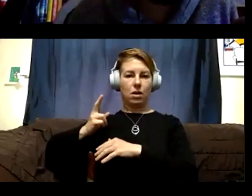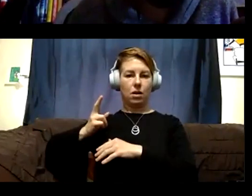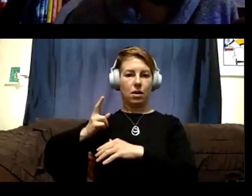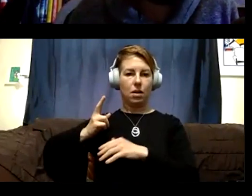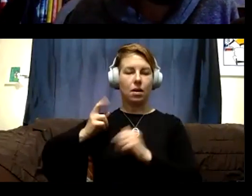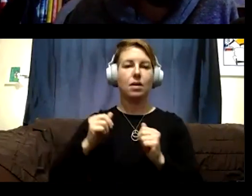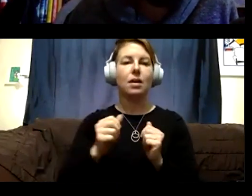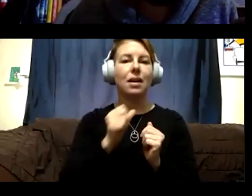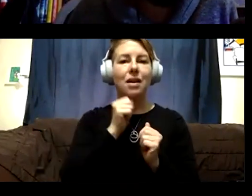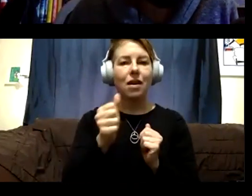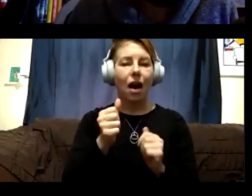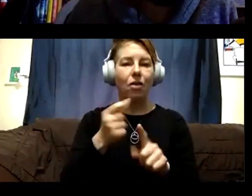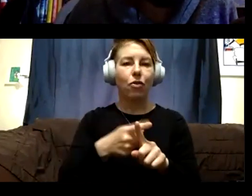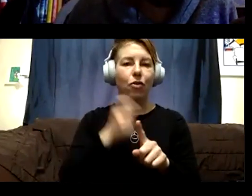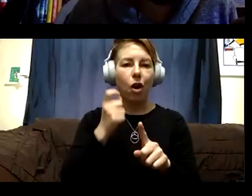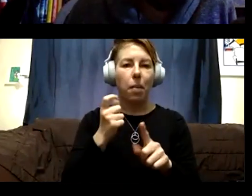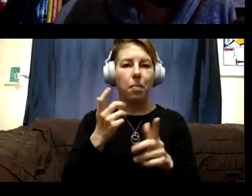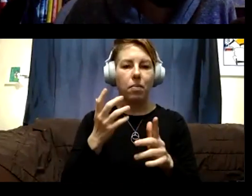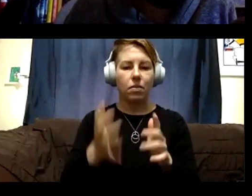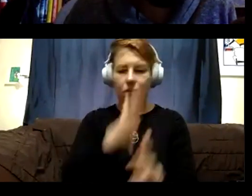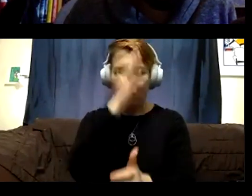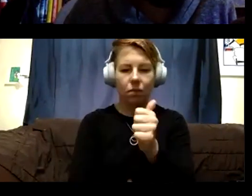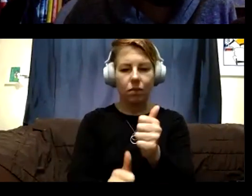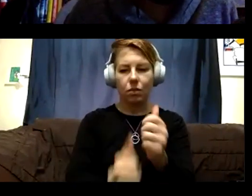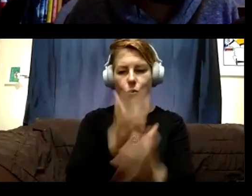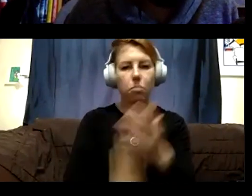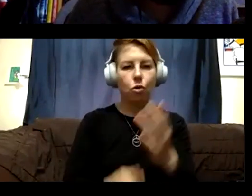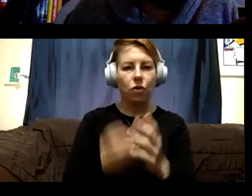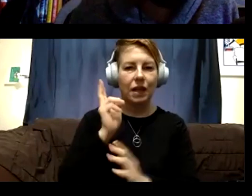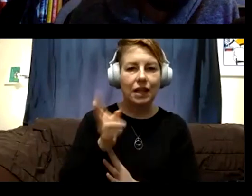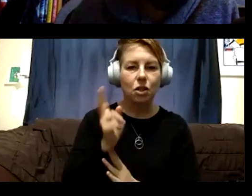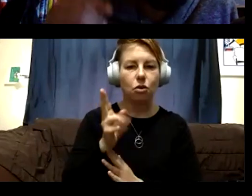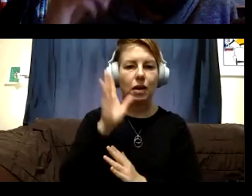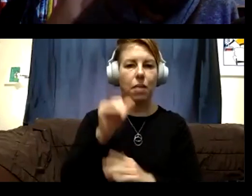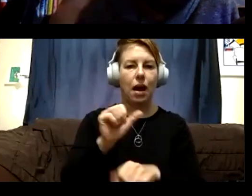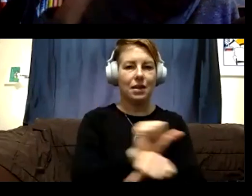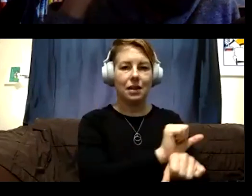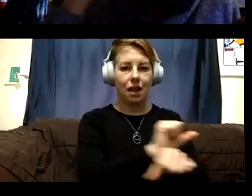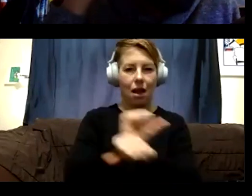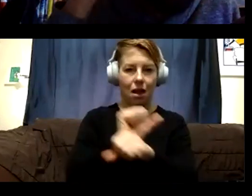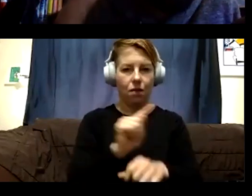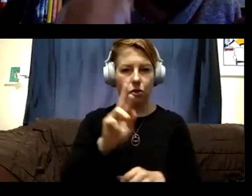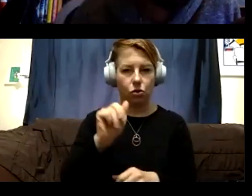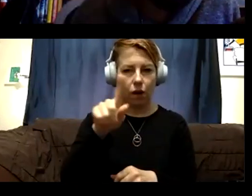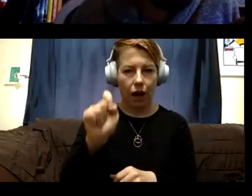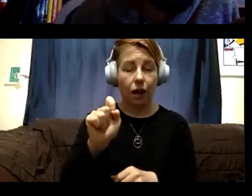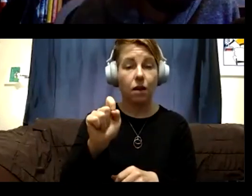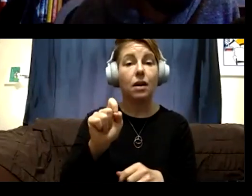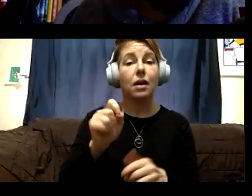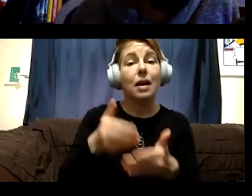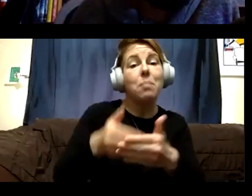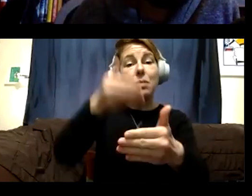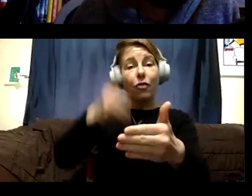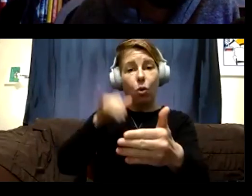the wholesale obliteration of one's history by the triangle slave trade, we can reach back to our past to inspire our